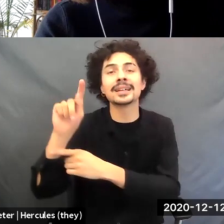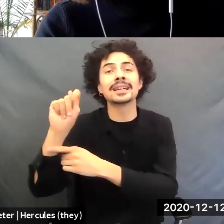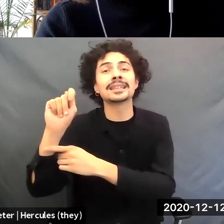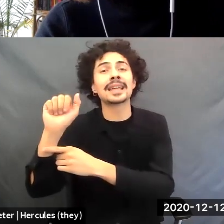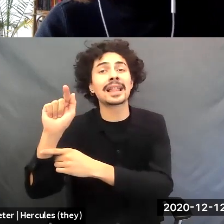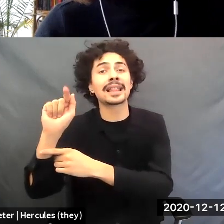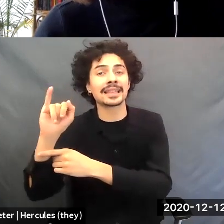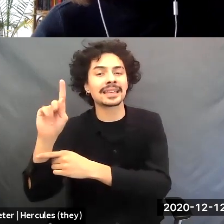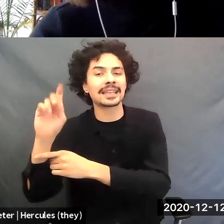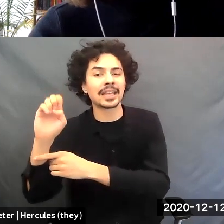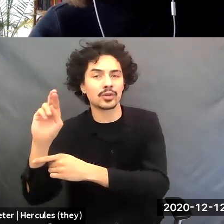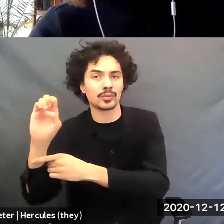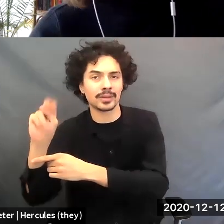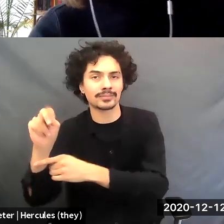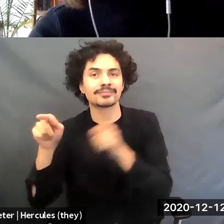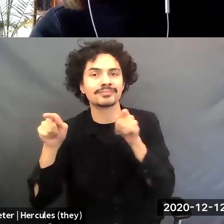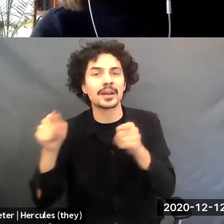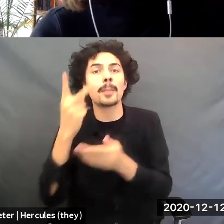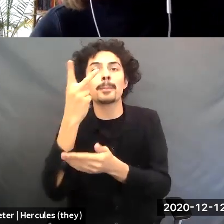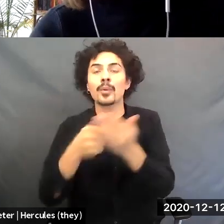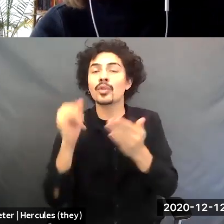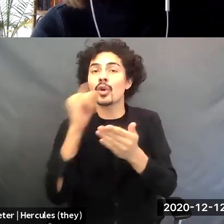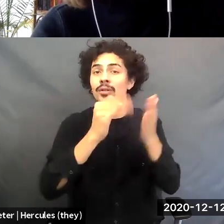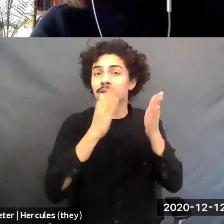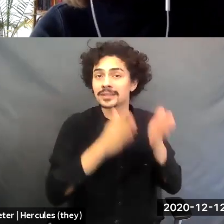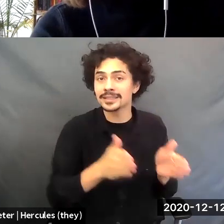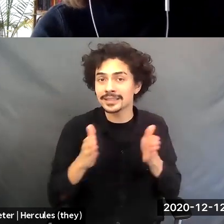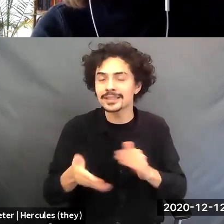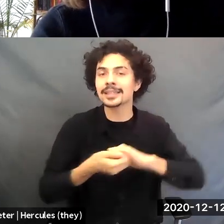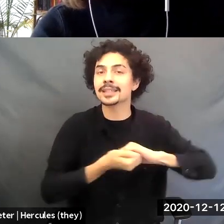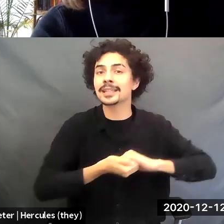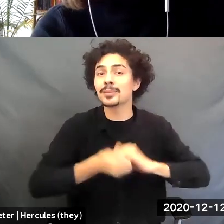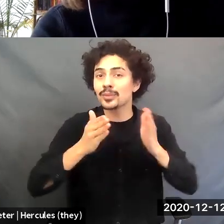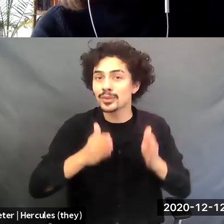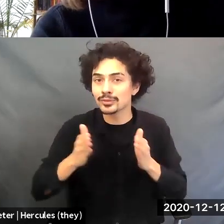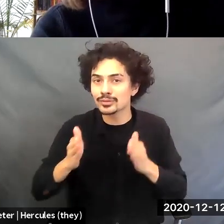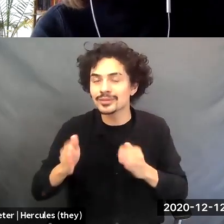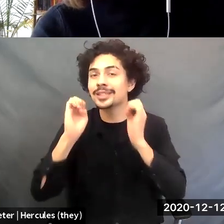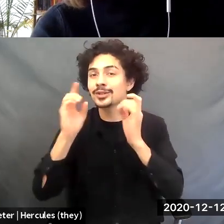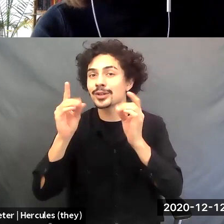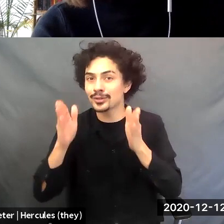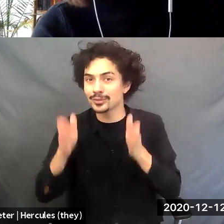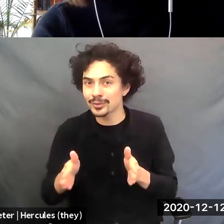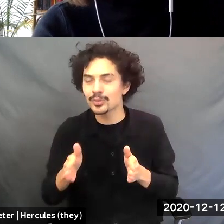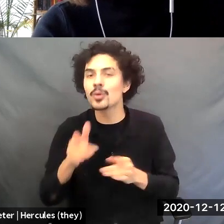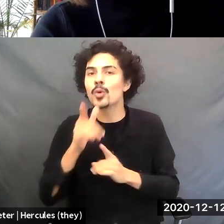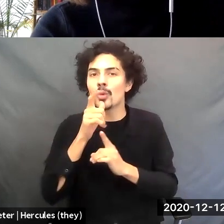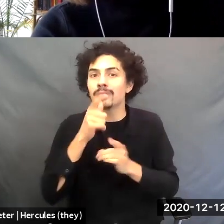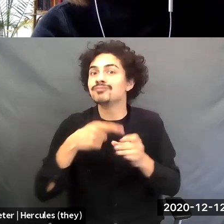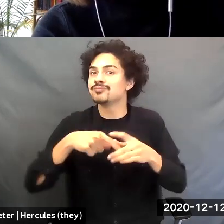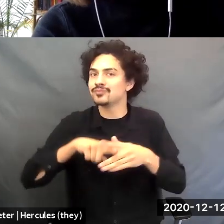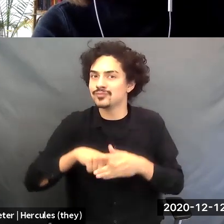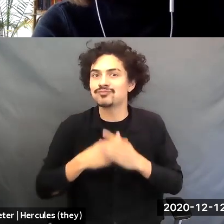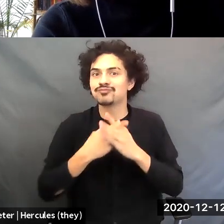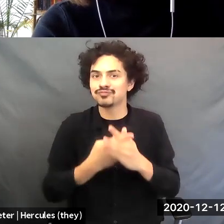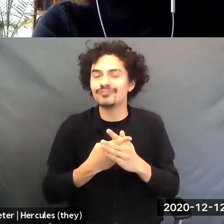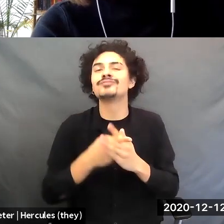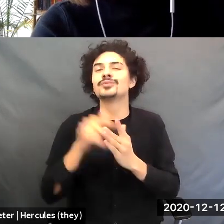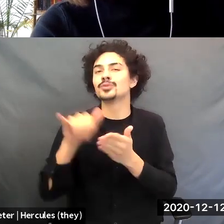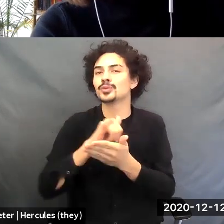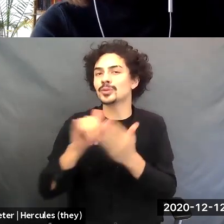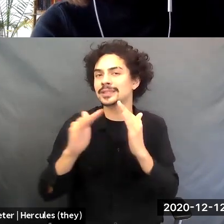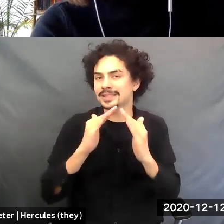Strada are artists, collaborators, and educators based in New York City. In addition, Alex is a 2021